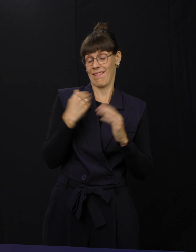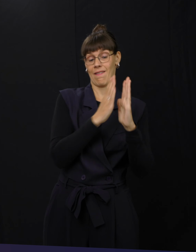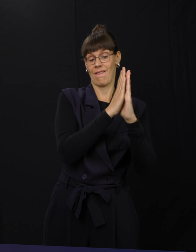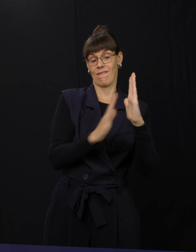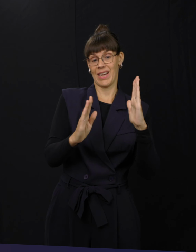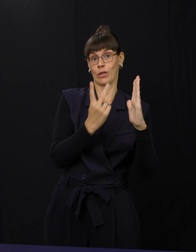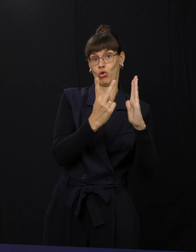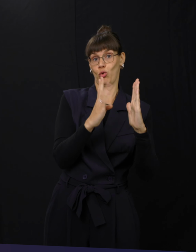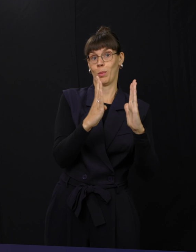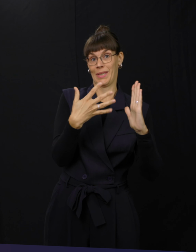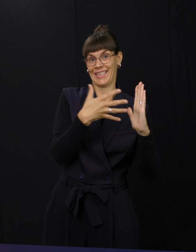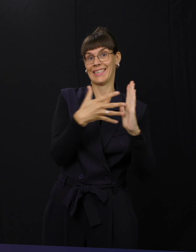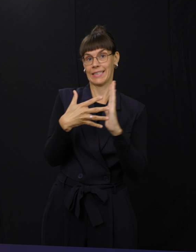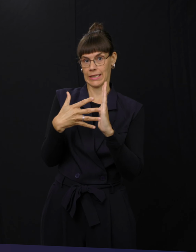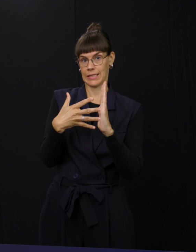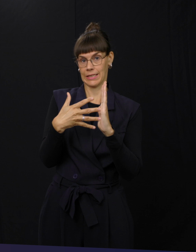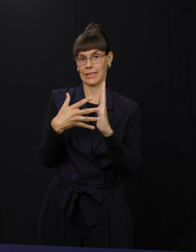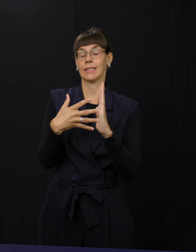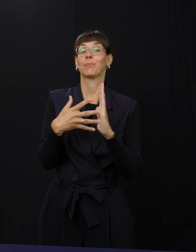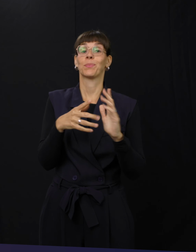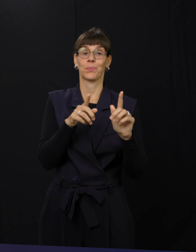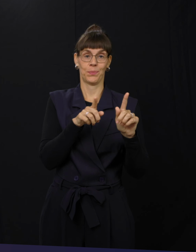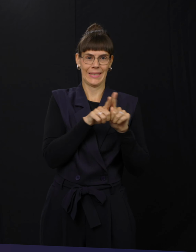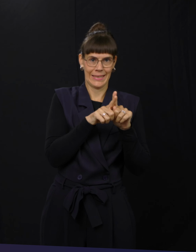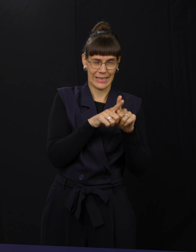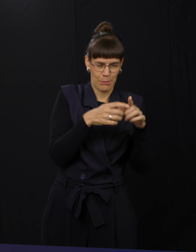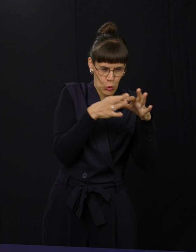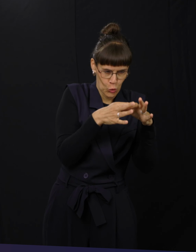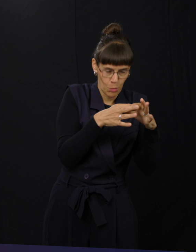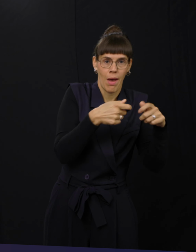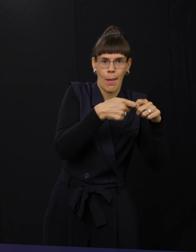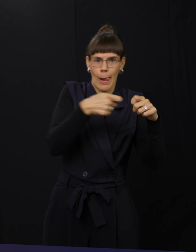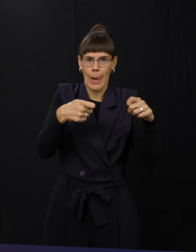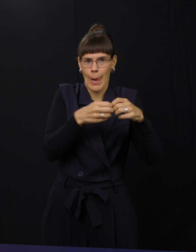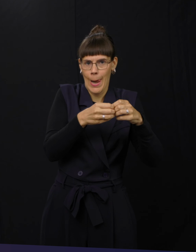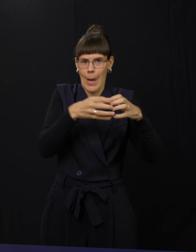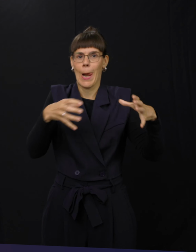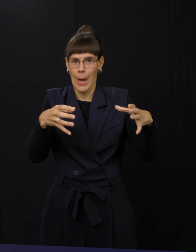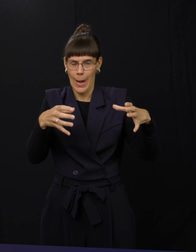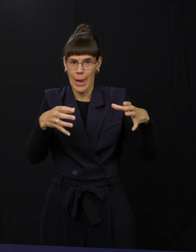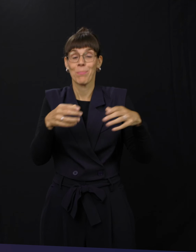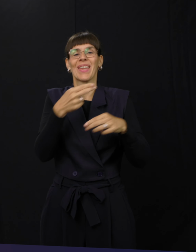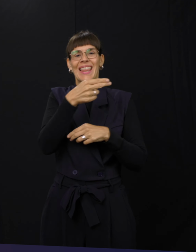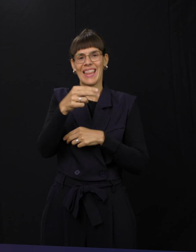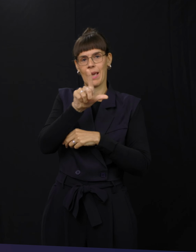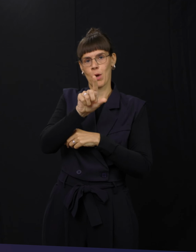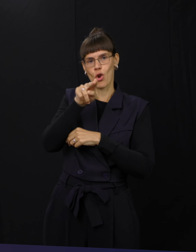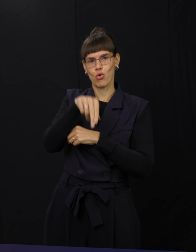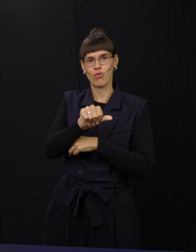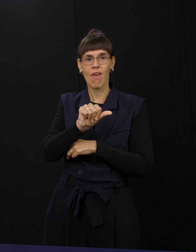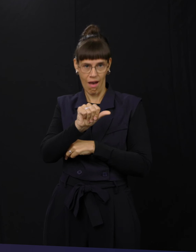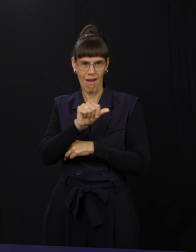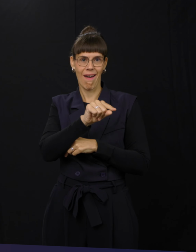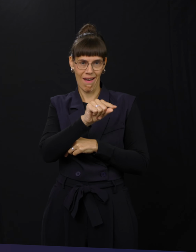2B trial. So that's an extended version of the small phase 2 trial. And that's called Luna. And after